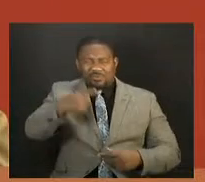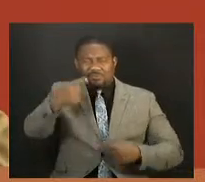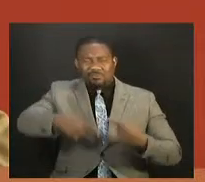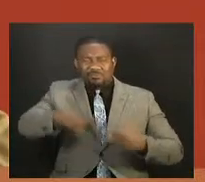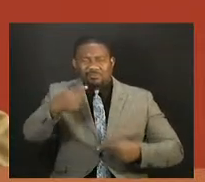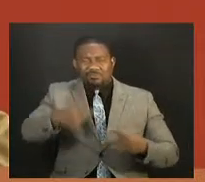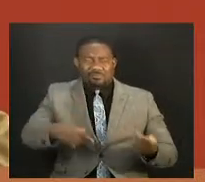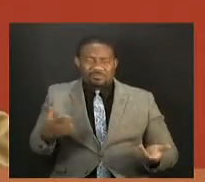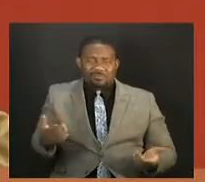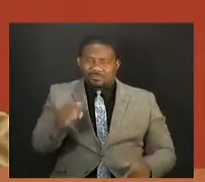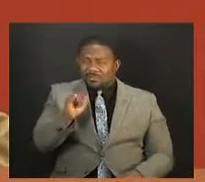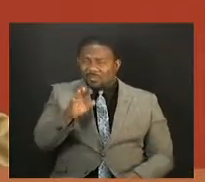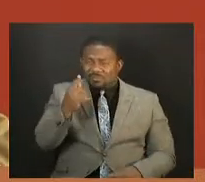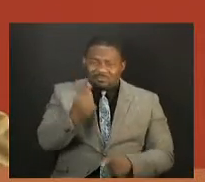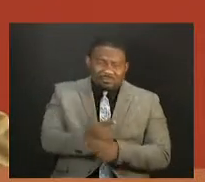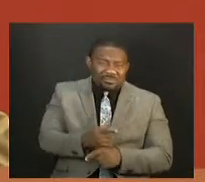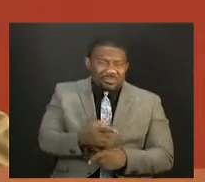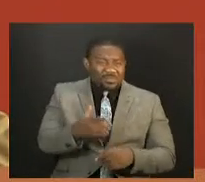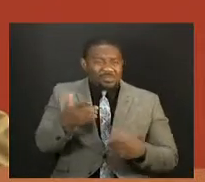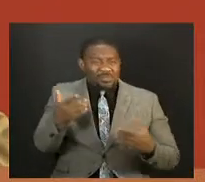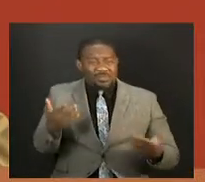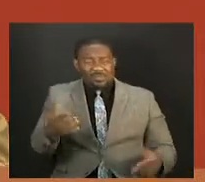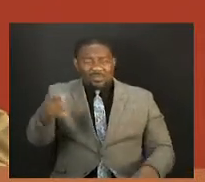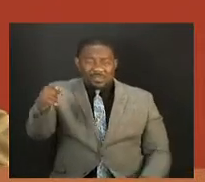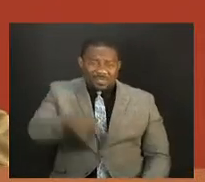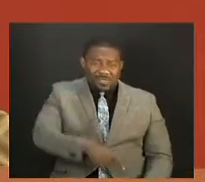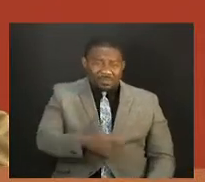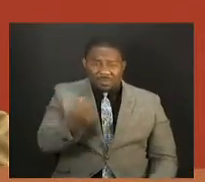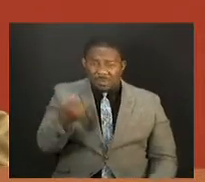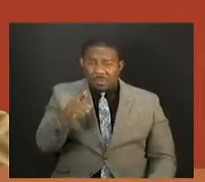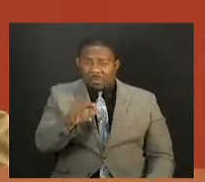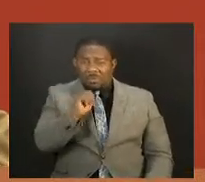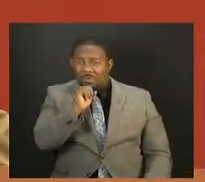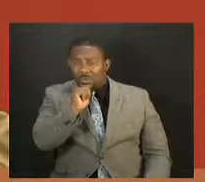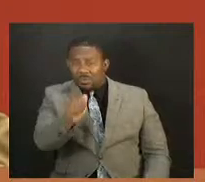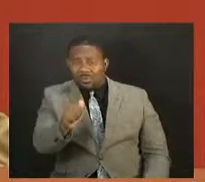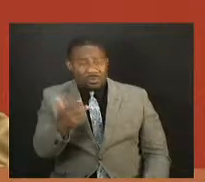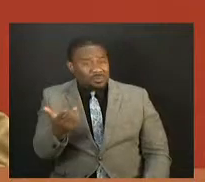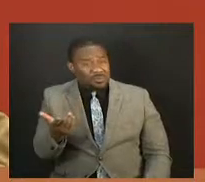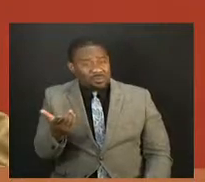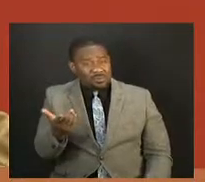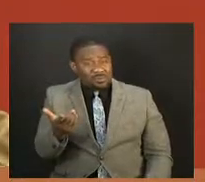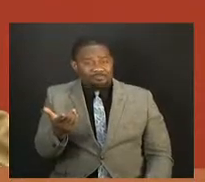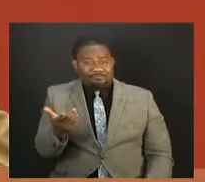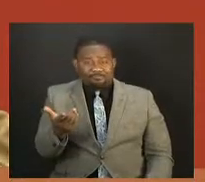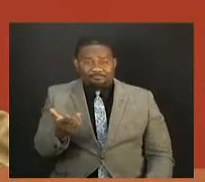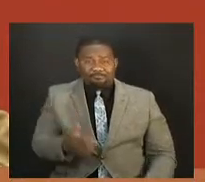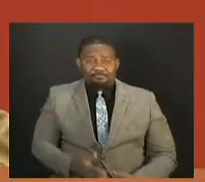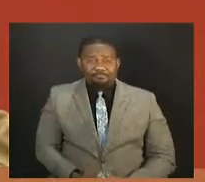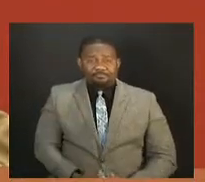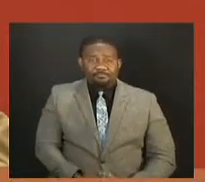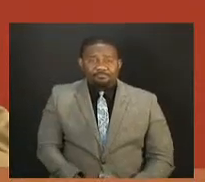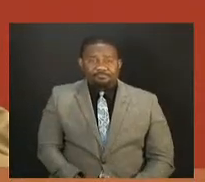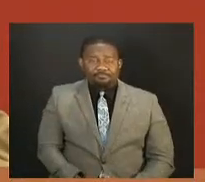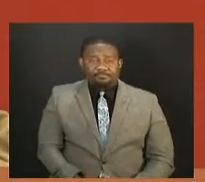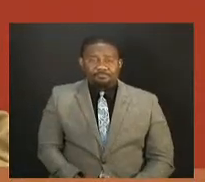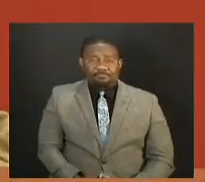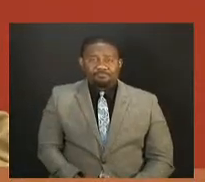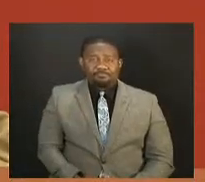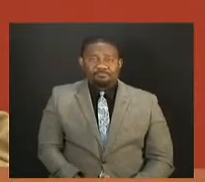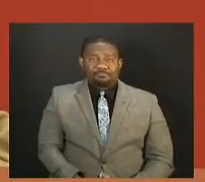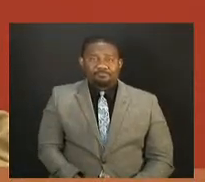Bank of Ghana governor should come and brief the House on the construction of their headquarters or